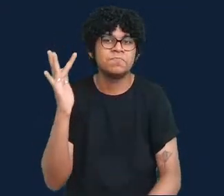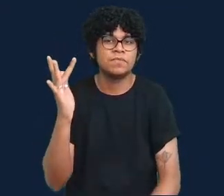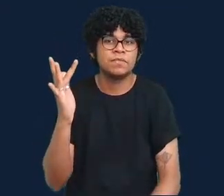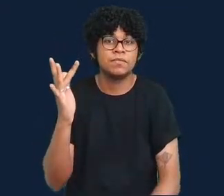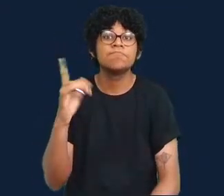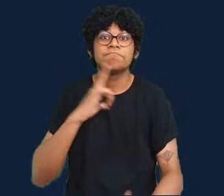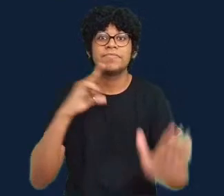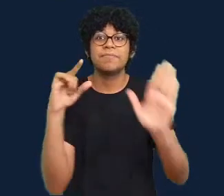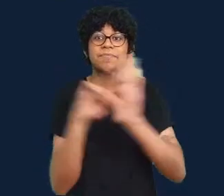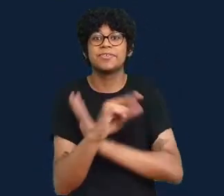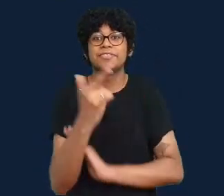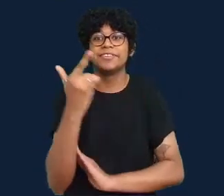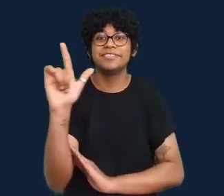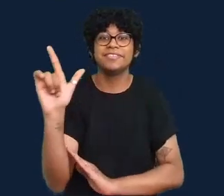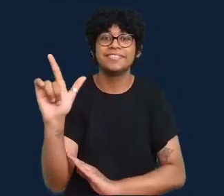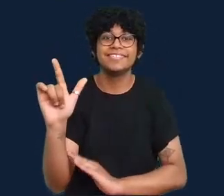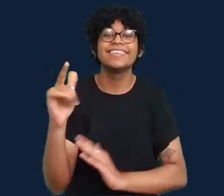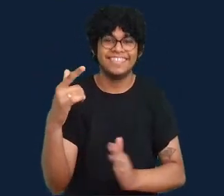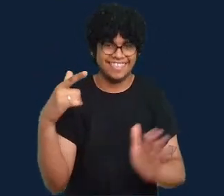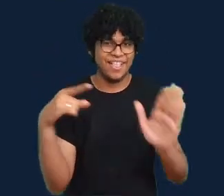another one from me.